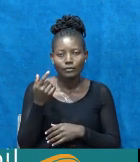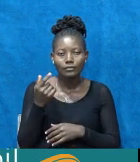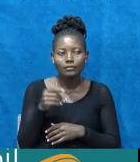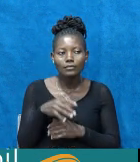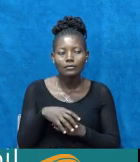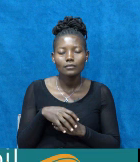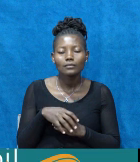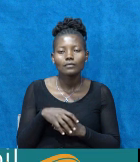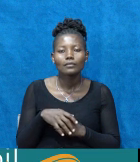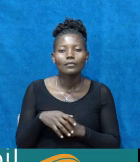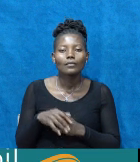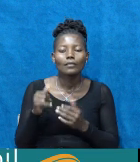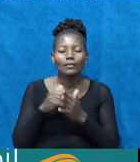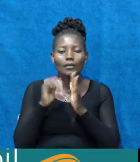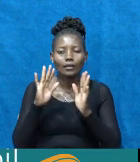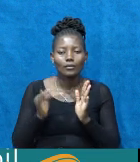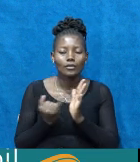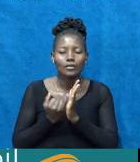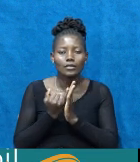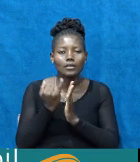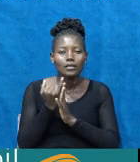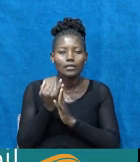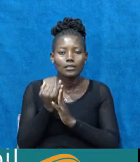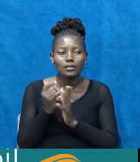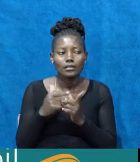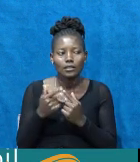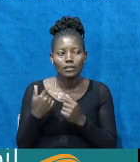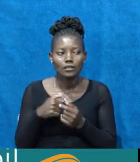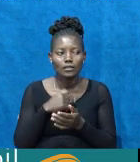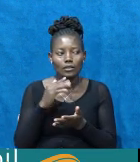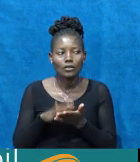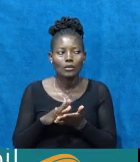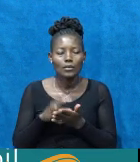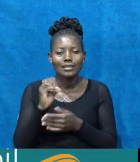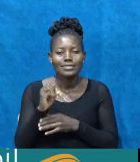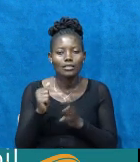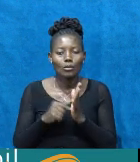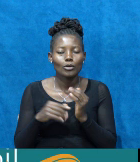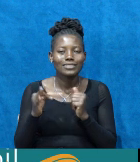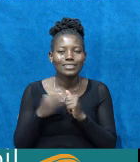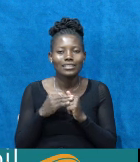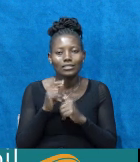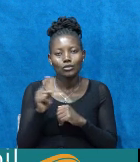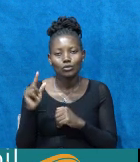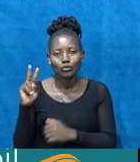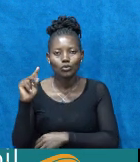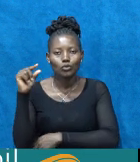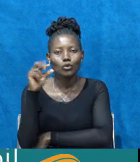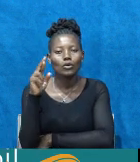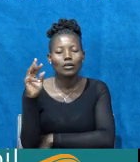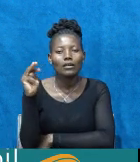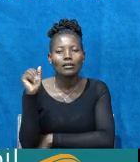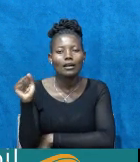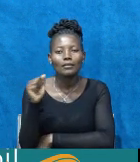be able to be taken in the body. And during recovery, as we have seen with the other macronutrients, the needs